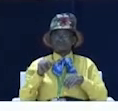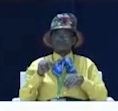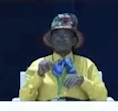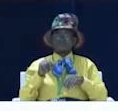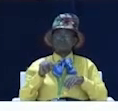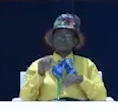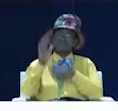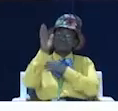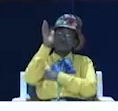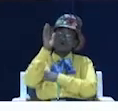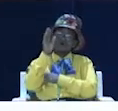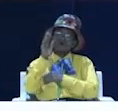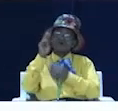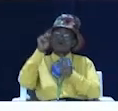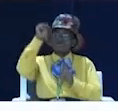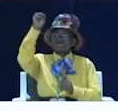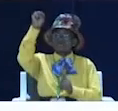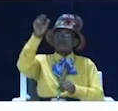God himself said,